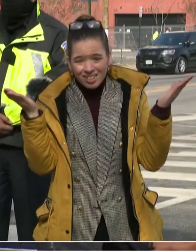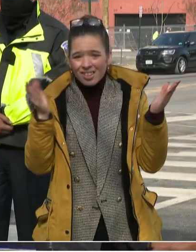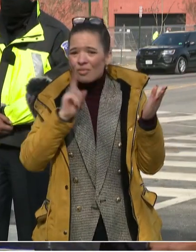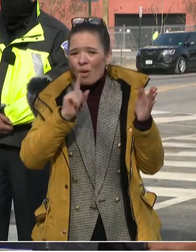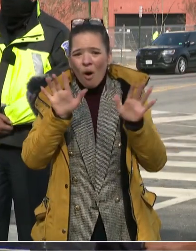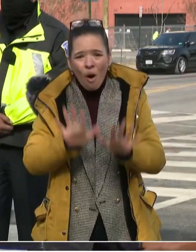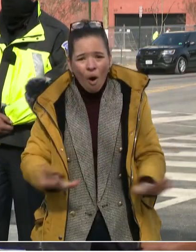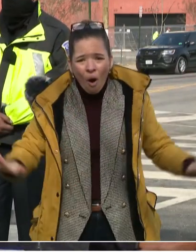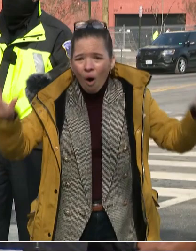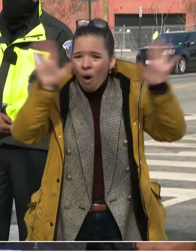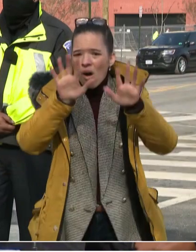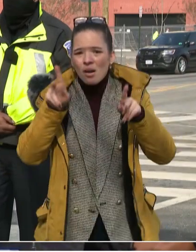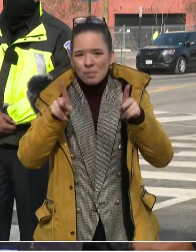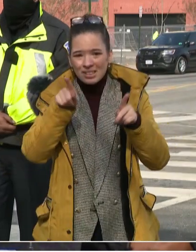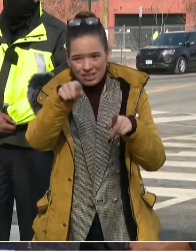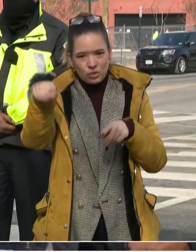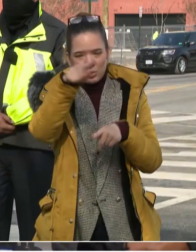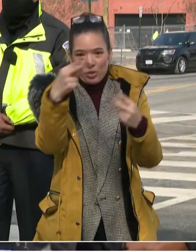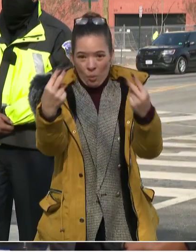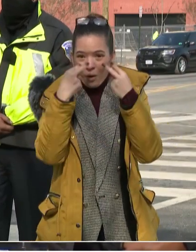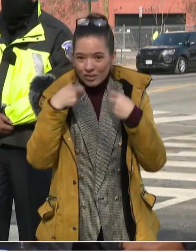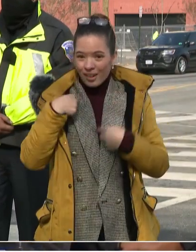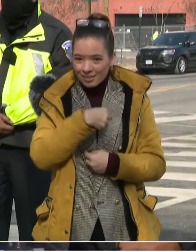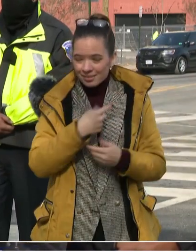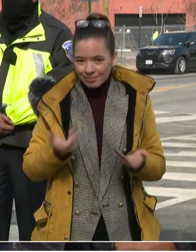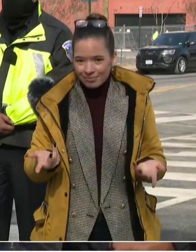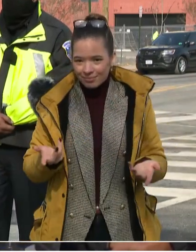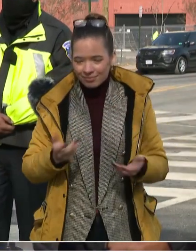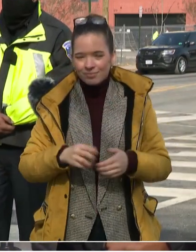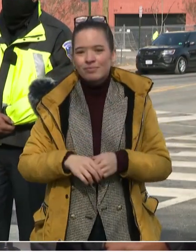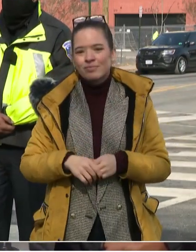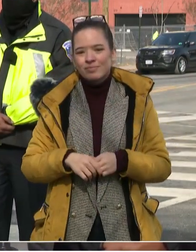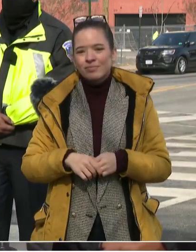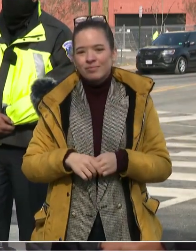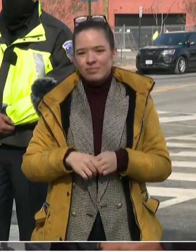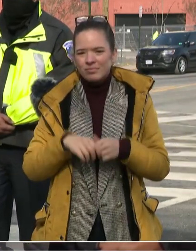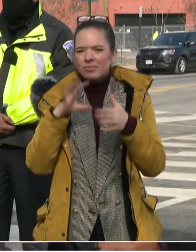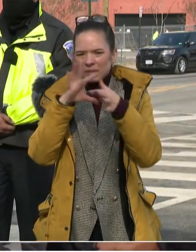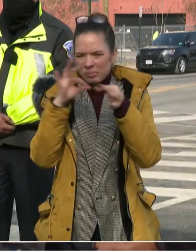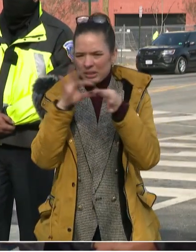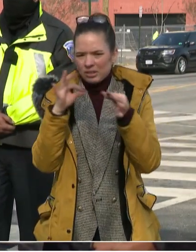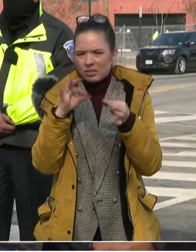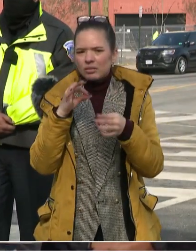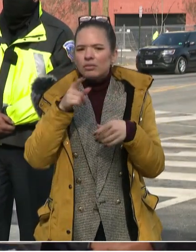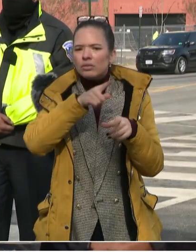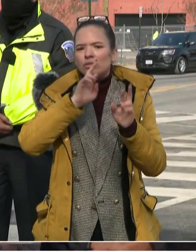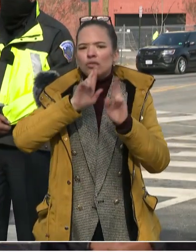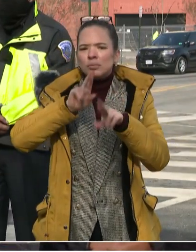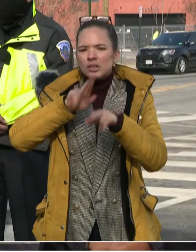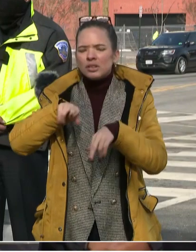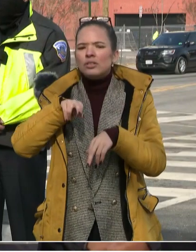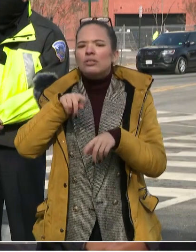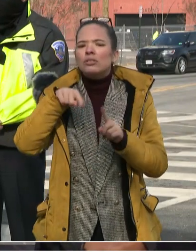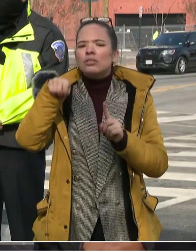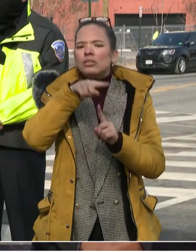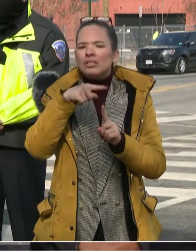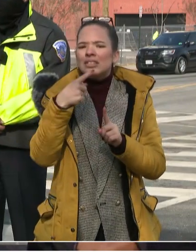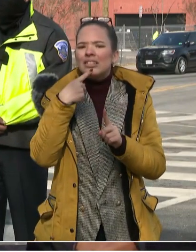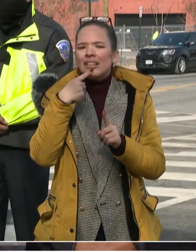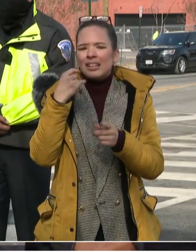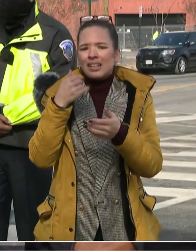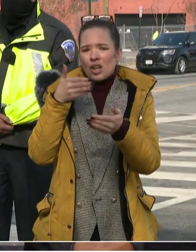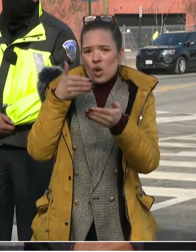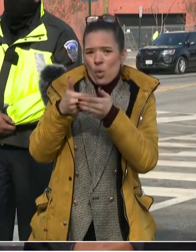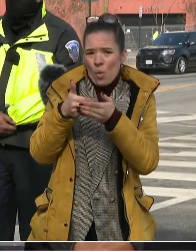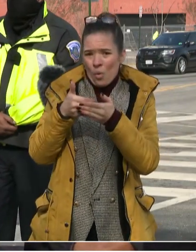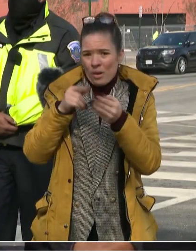you who might be watching this. You know, I have a saying, people respond differently depending on their proximity to the pain. When it happens